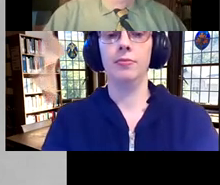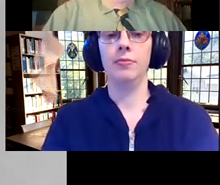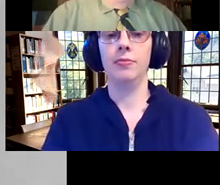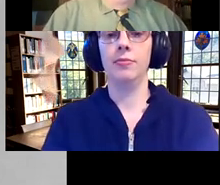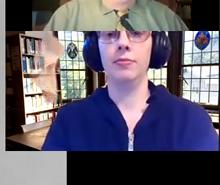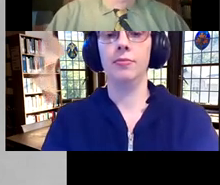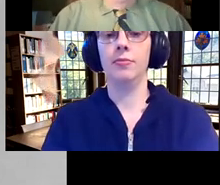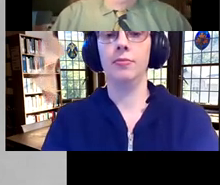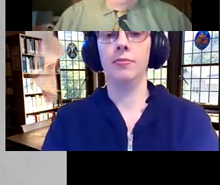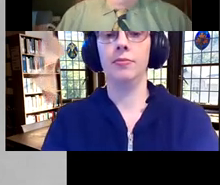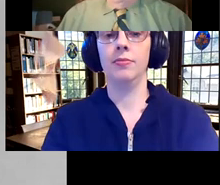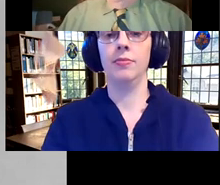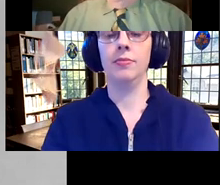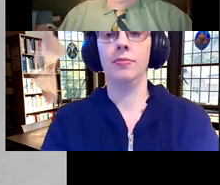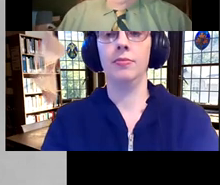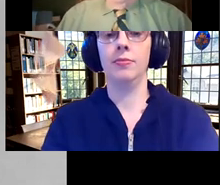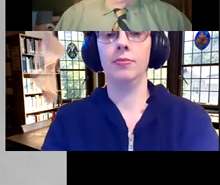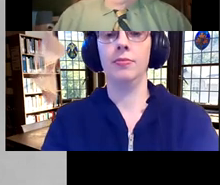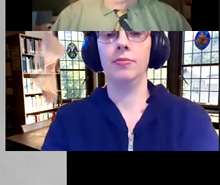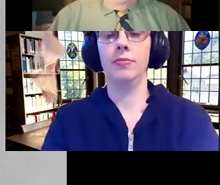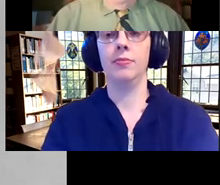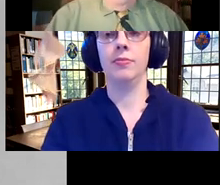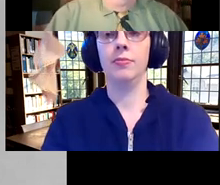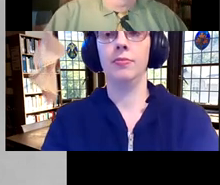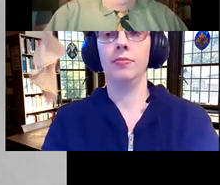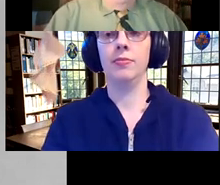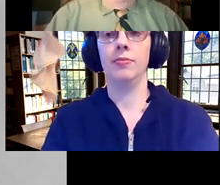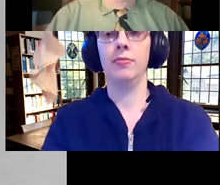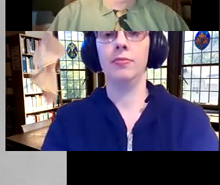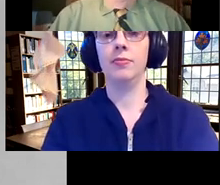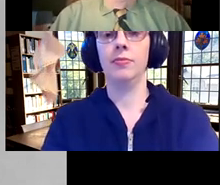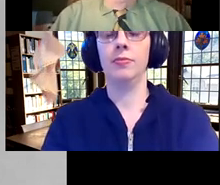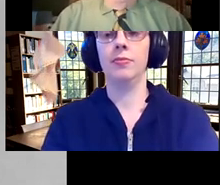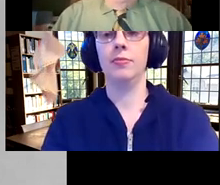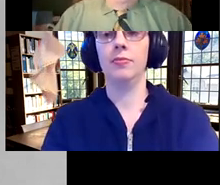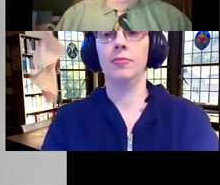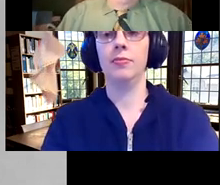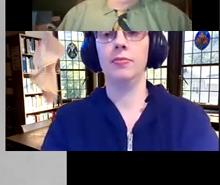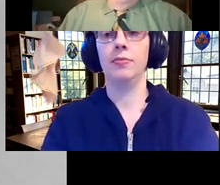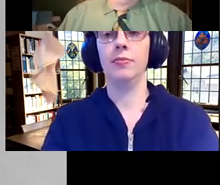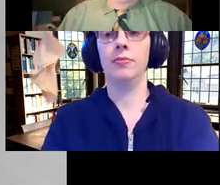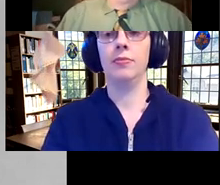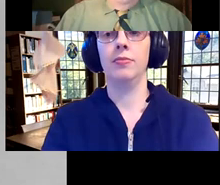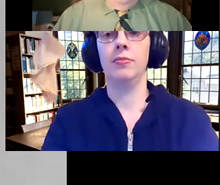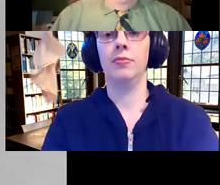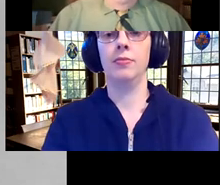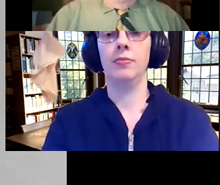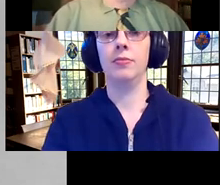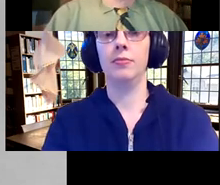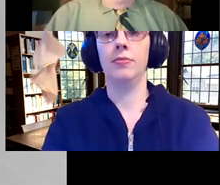schools, and Brockport, with its brand new building then, now Hartwell